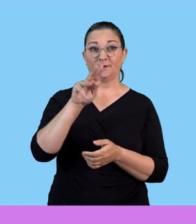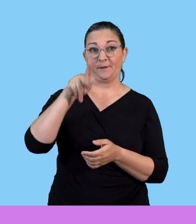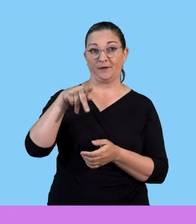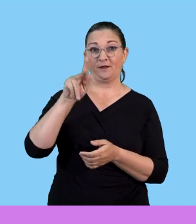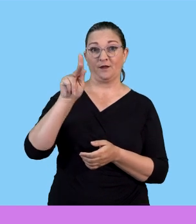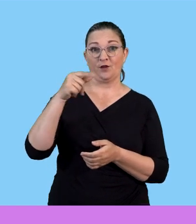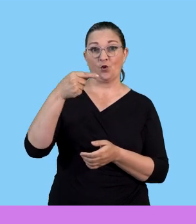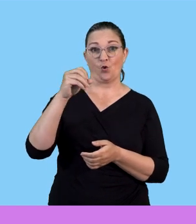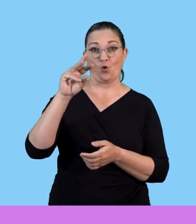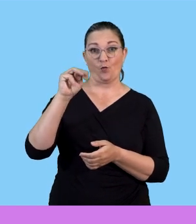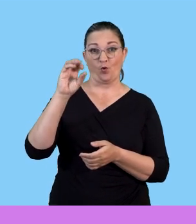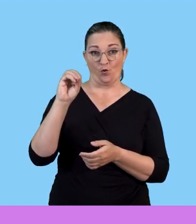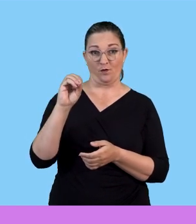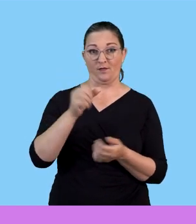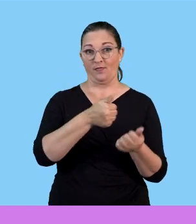Como.